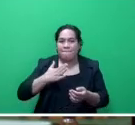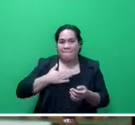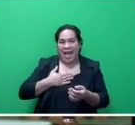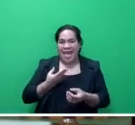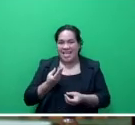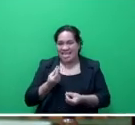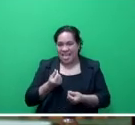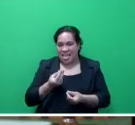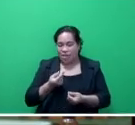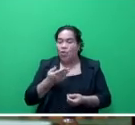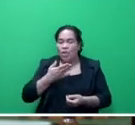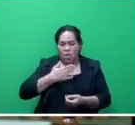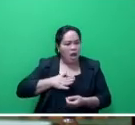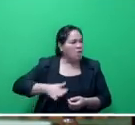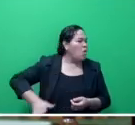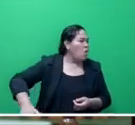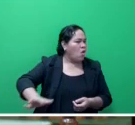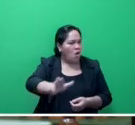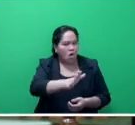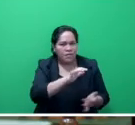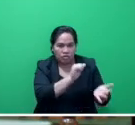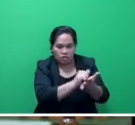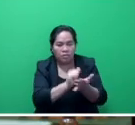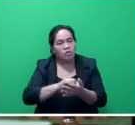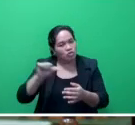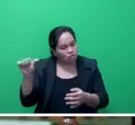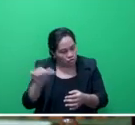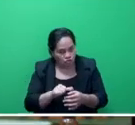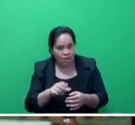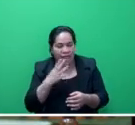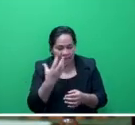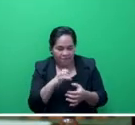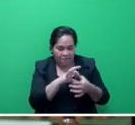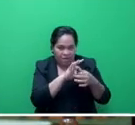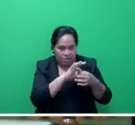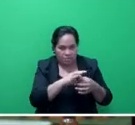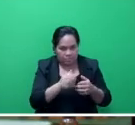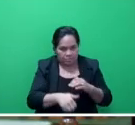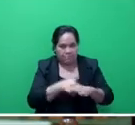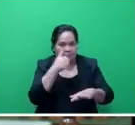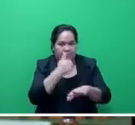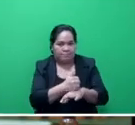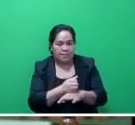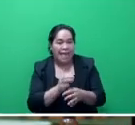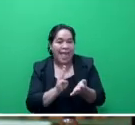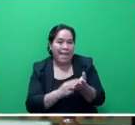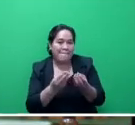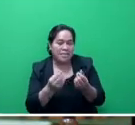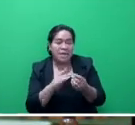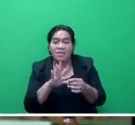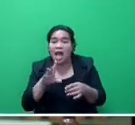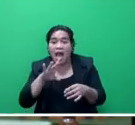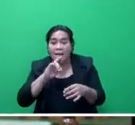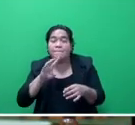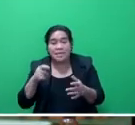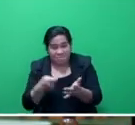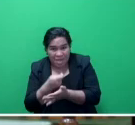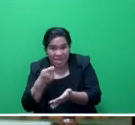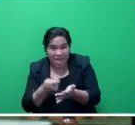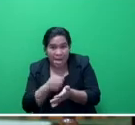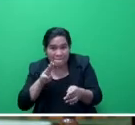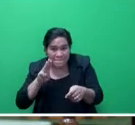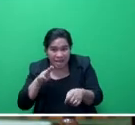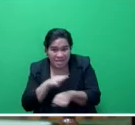want all the corner shops to have M-Pesa capacity. And the monthly fees for that, we will actually pay for that for the next 1